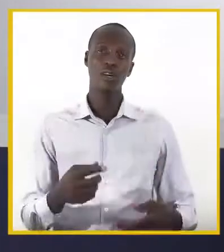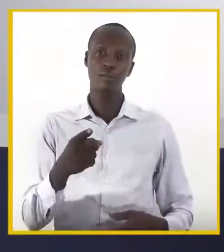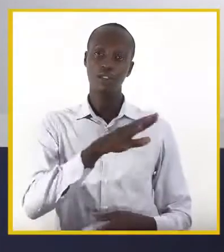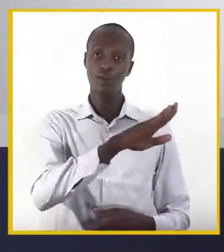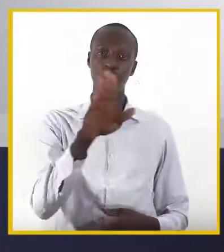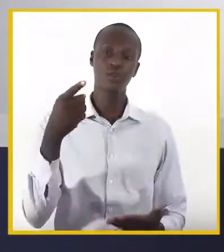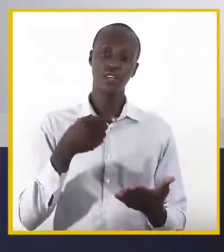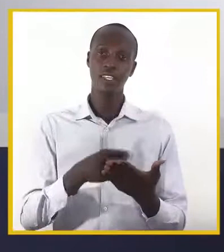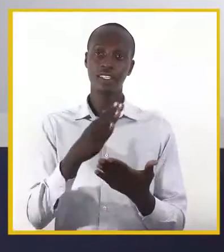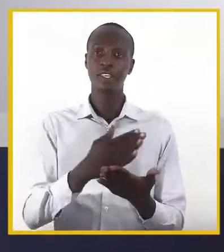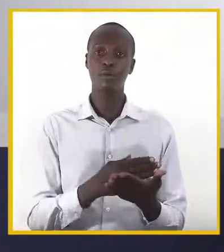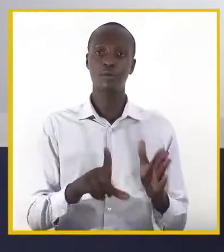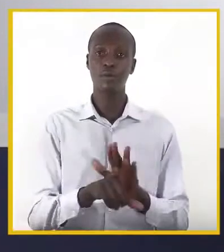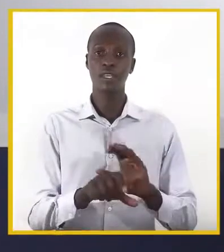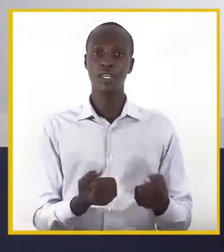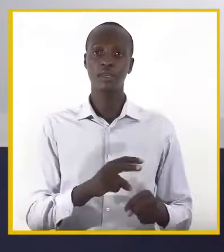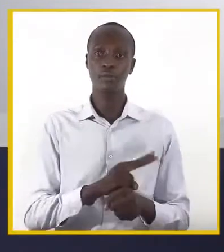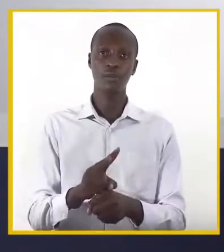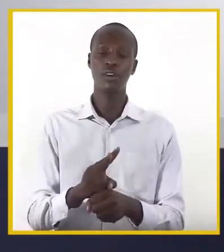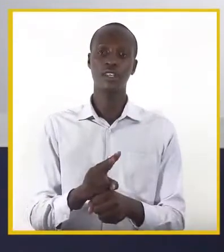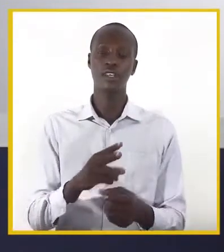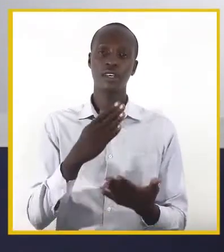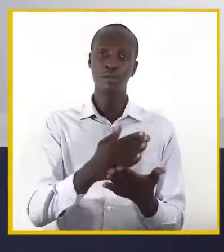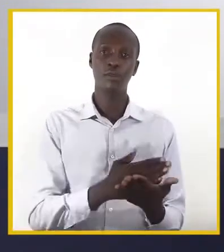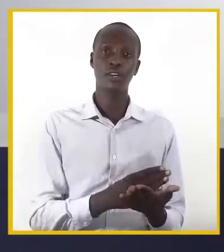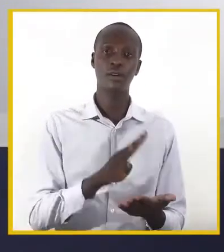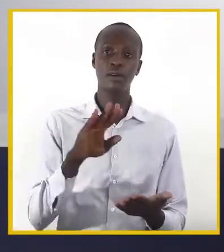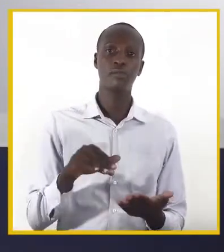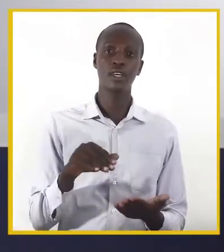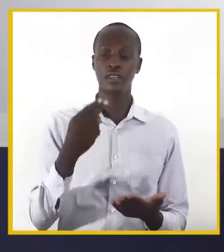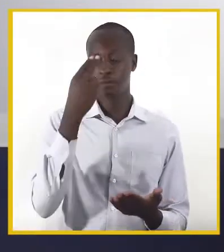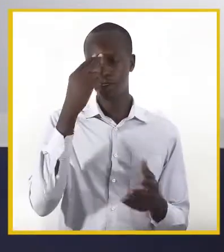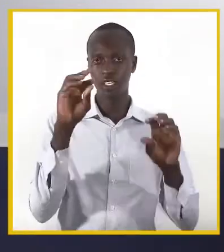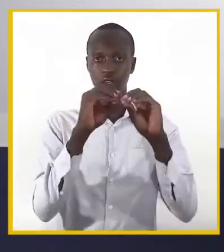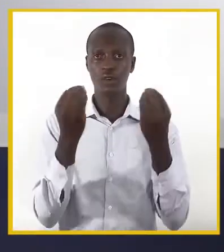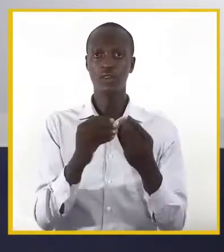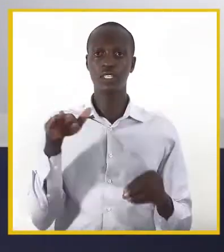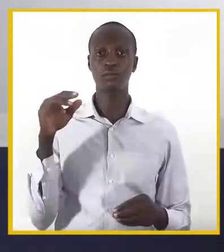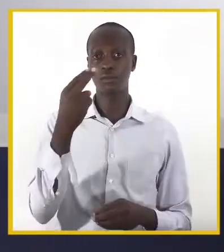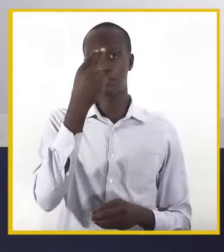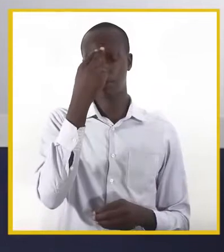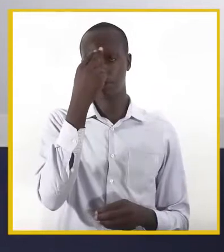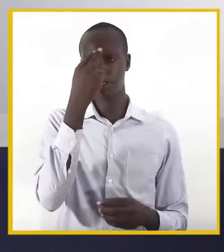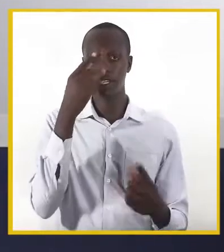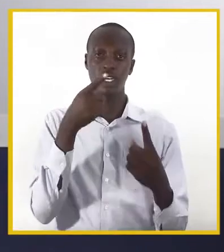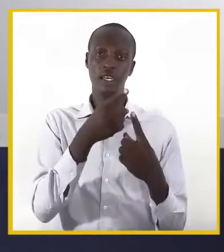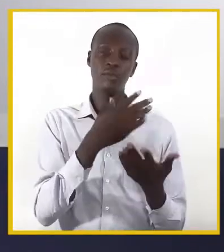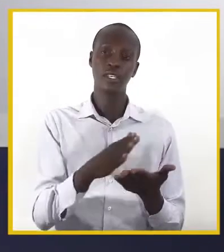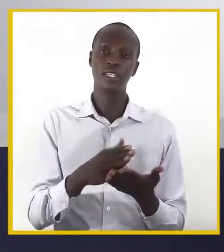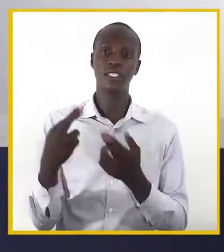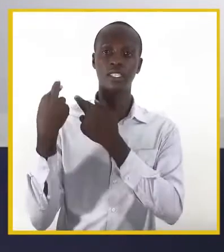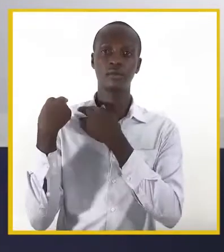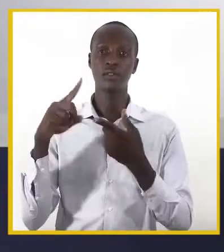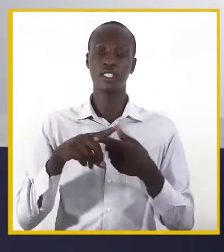welcome to you viewers on yet another episode of Crime Watch, a program brought to you by your police service, the Zimbabwe Republic Police, to inform you of our roles